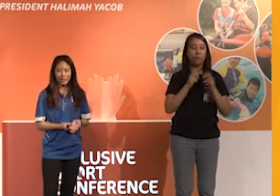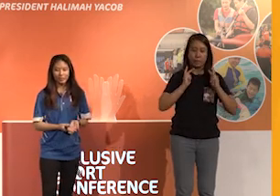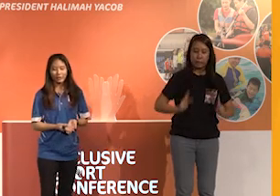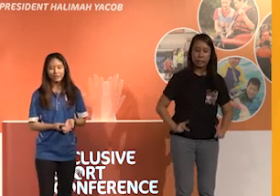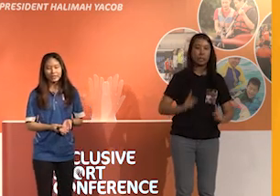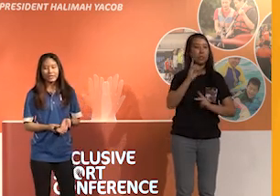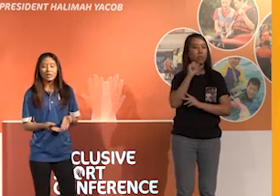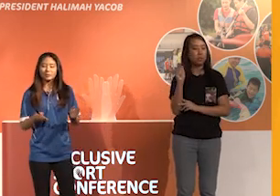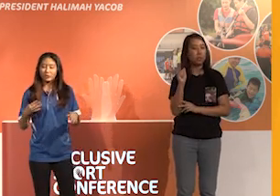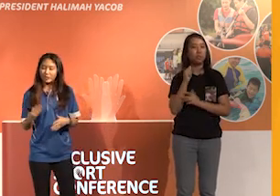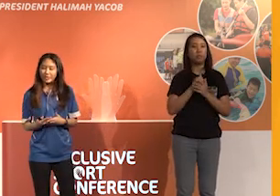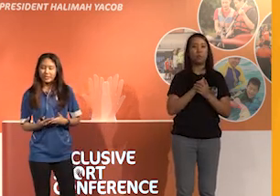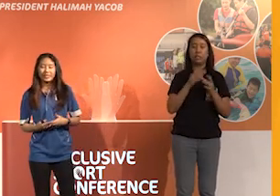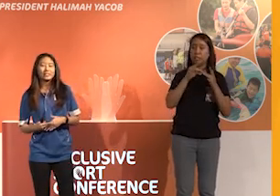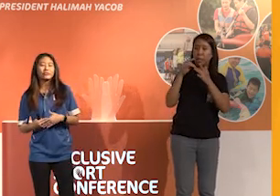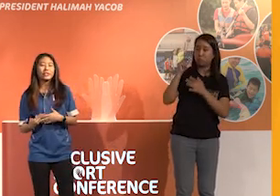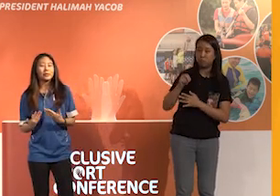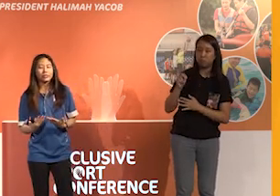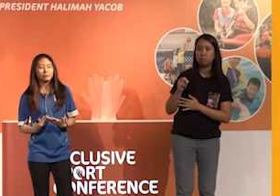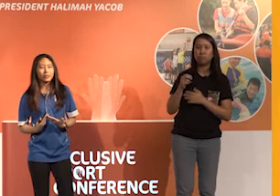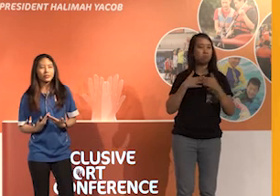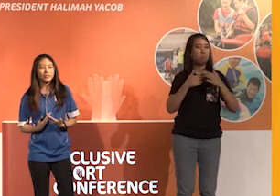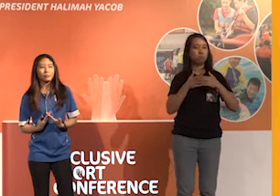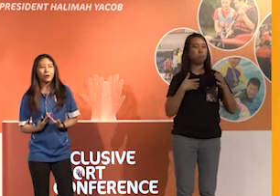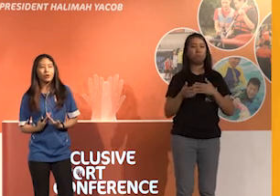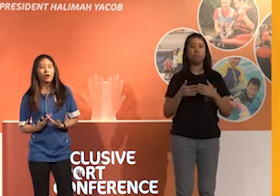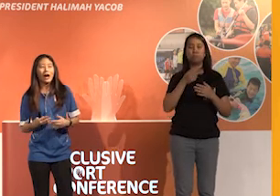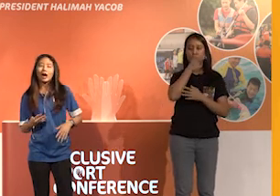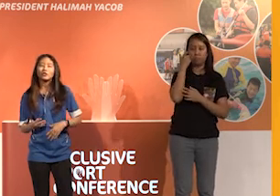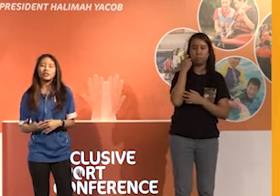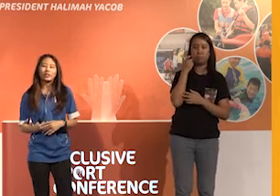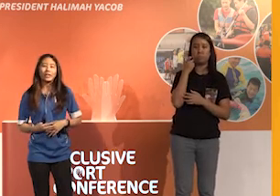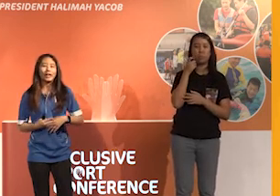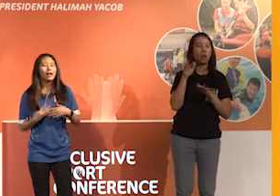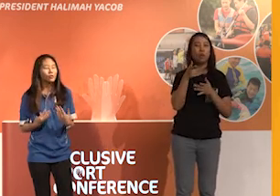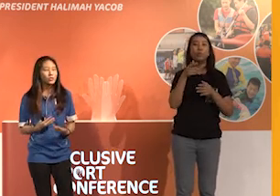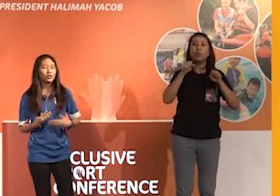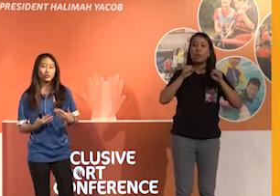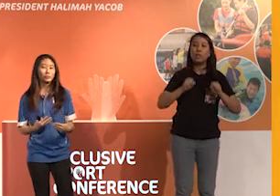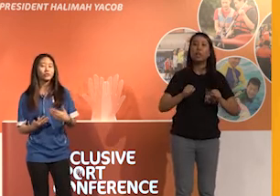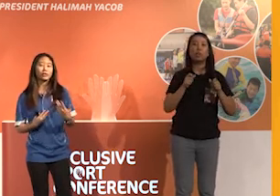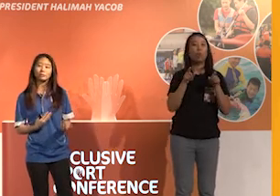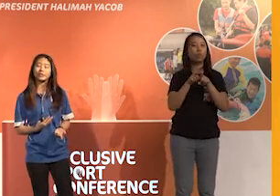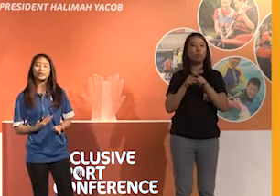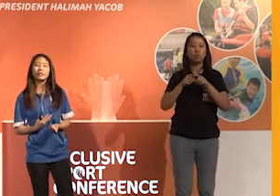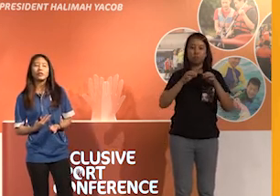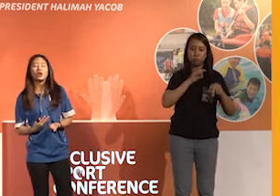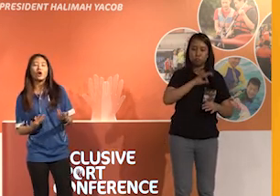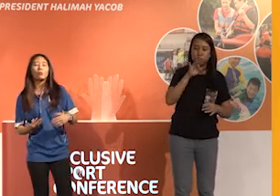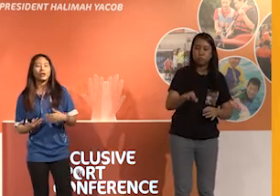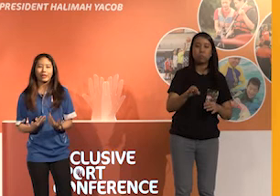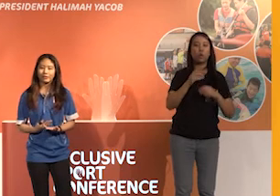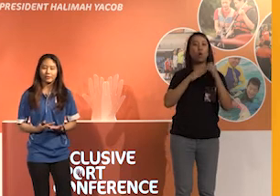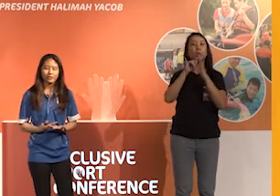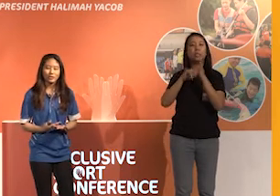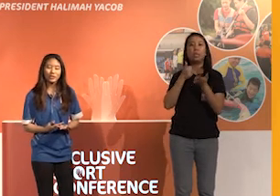and as well, or special needs, it doesn't really matter because it's about how you actually can also contribute to the community or help